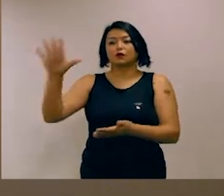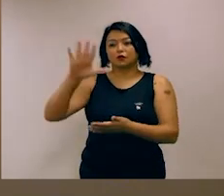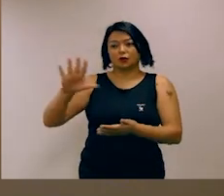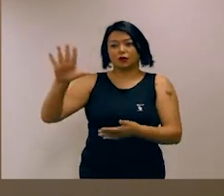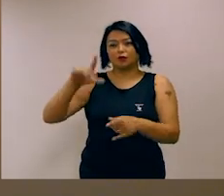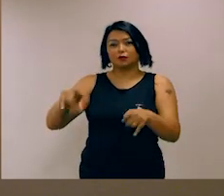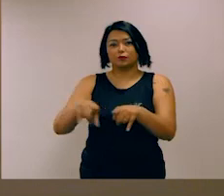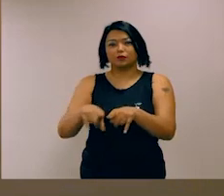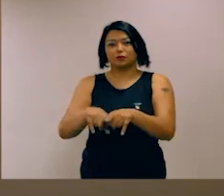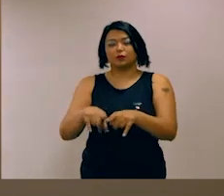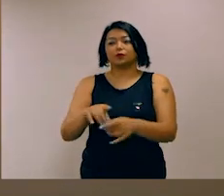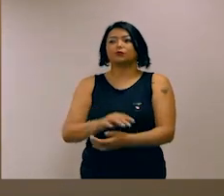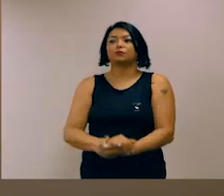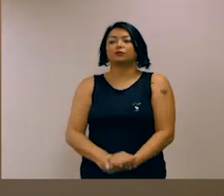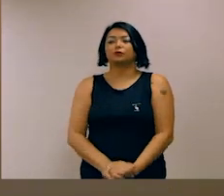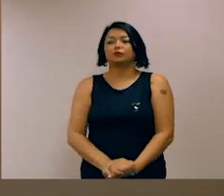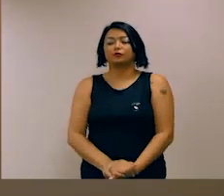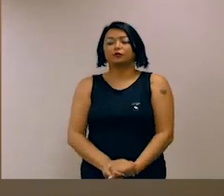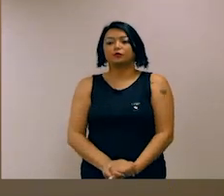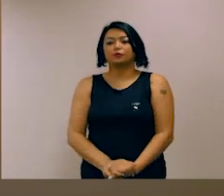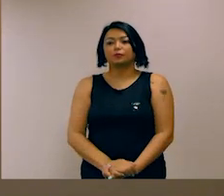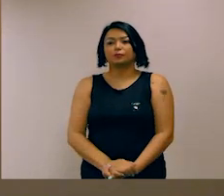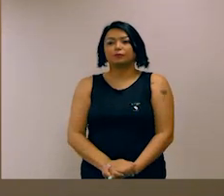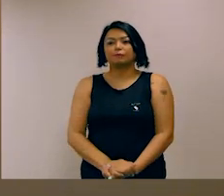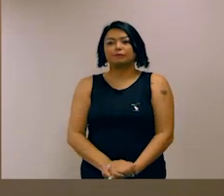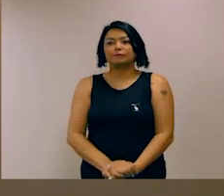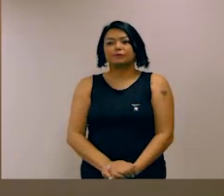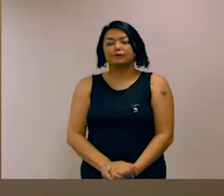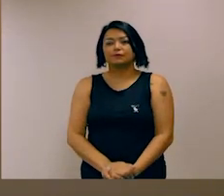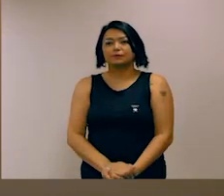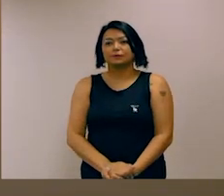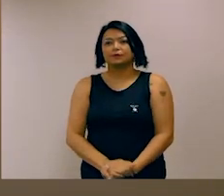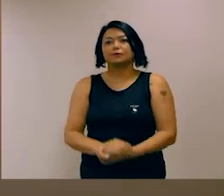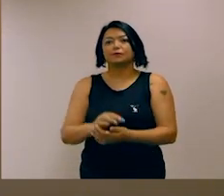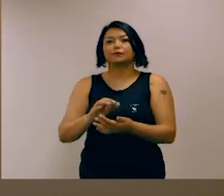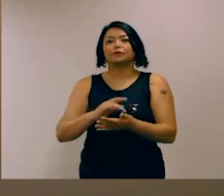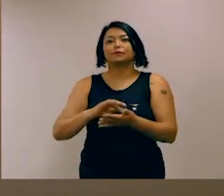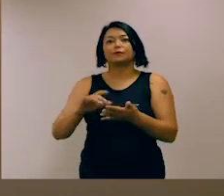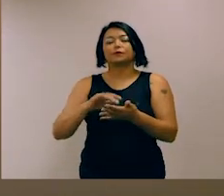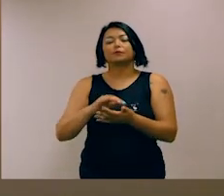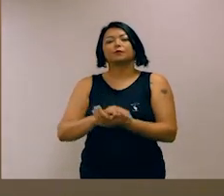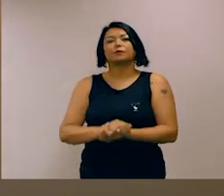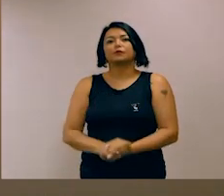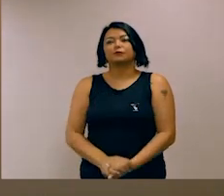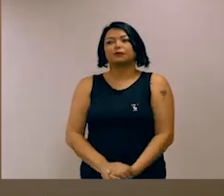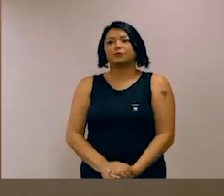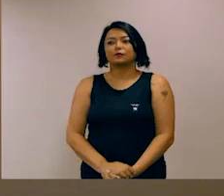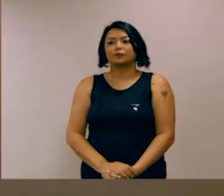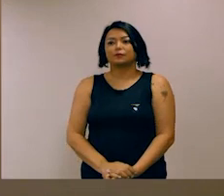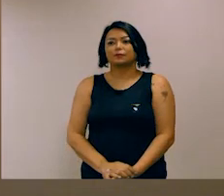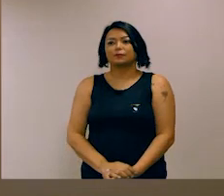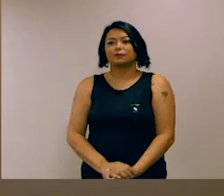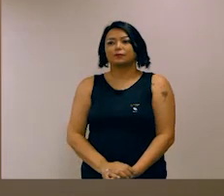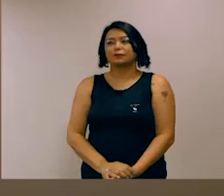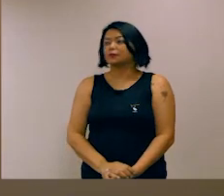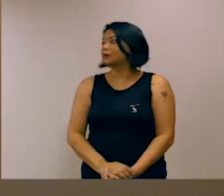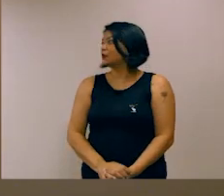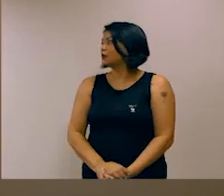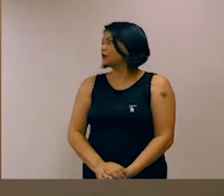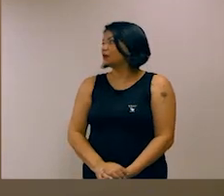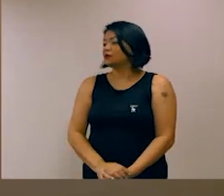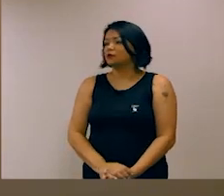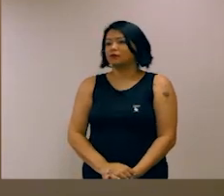The General Secretary of the Presidency of the TCU, and Mr. Paulo